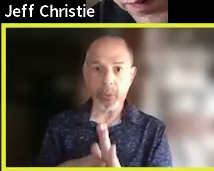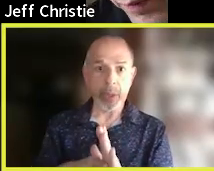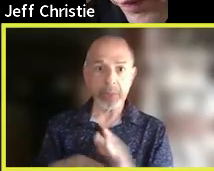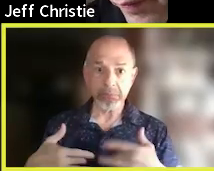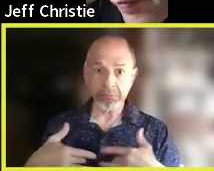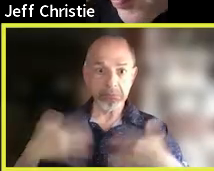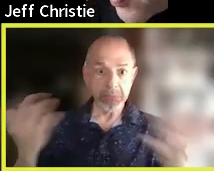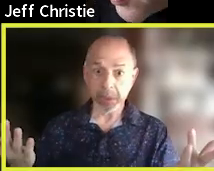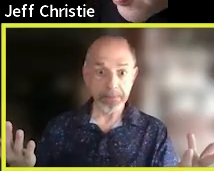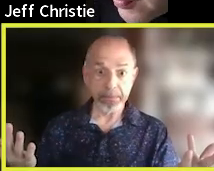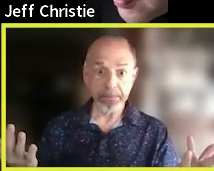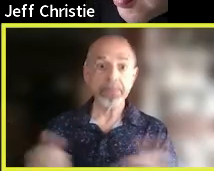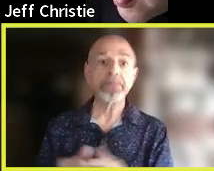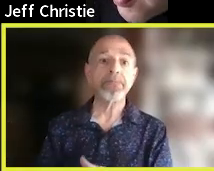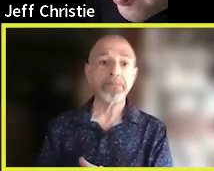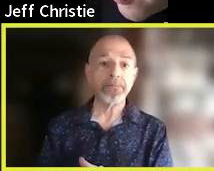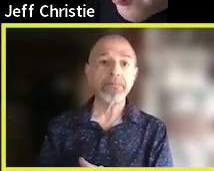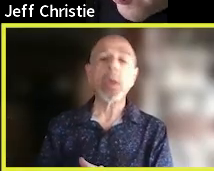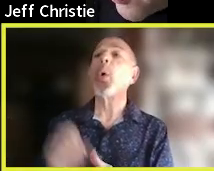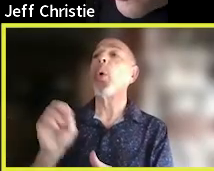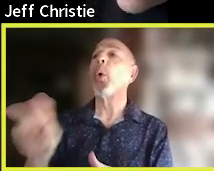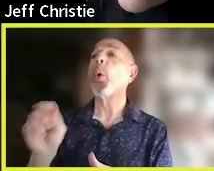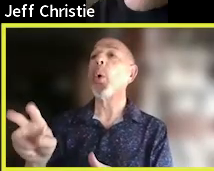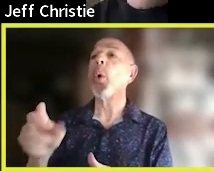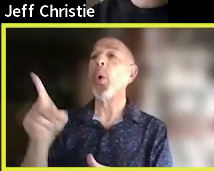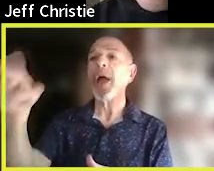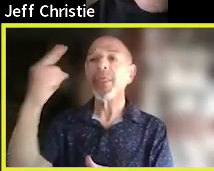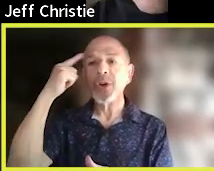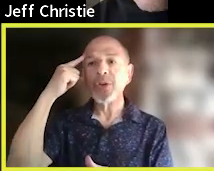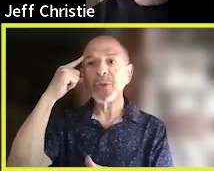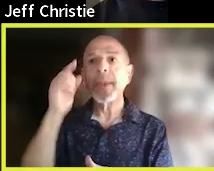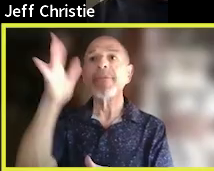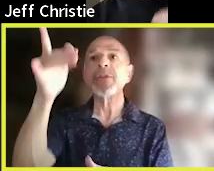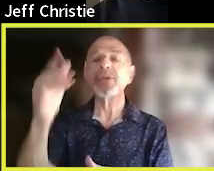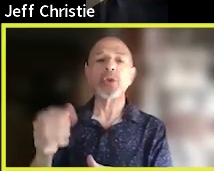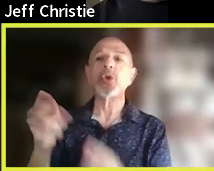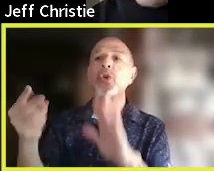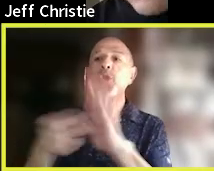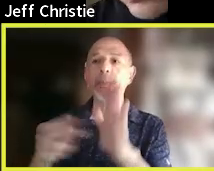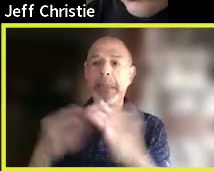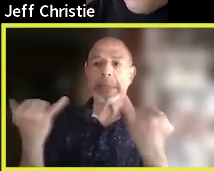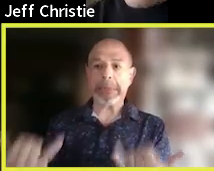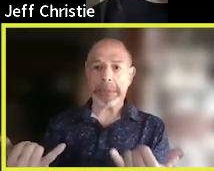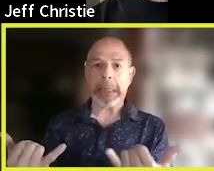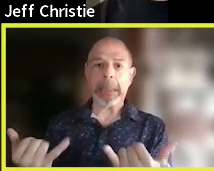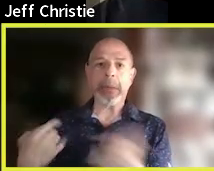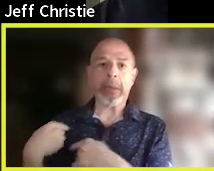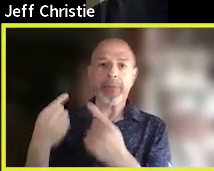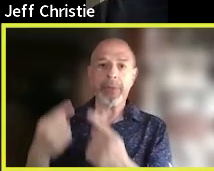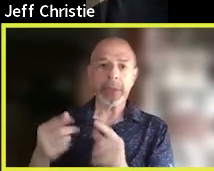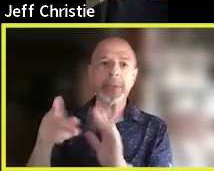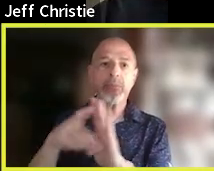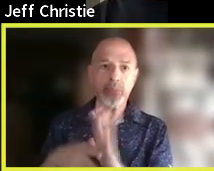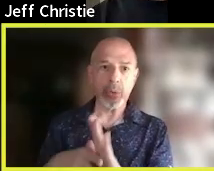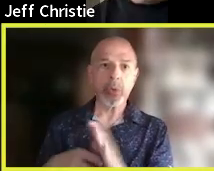meant for September. You wanted to see that you were a part of it. Okay, gotcha. Like, I know that we are the program, and I know